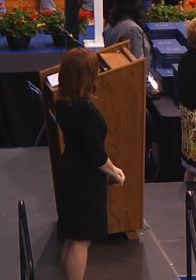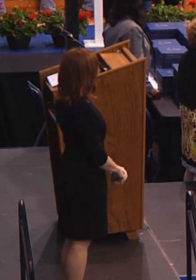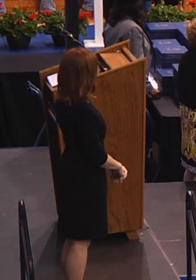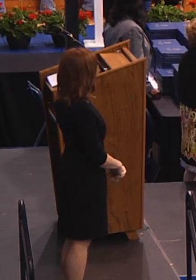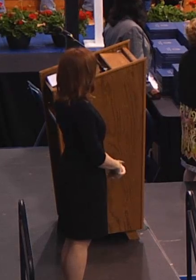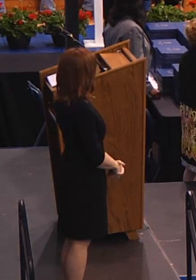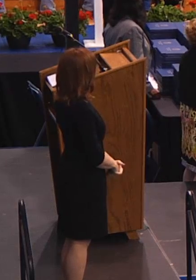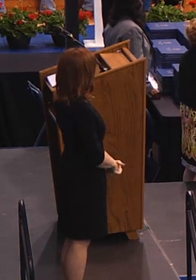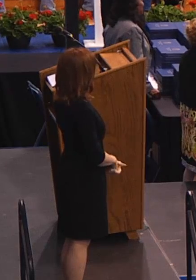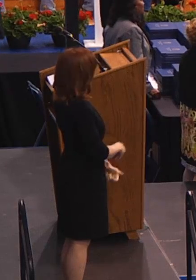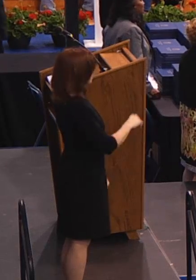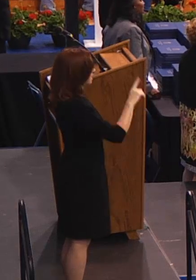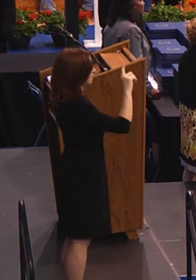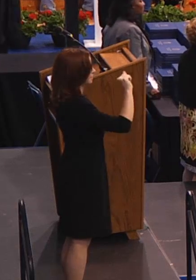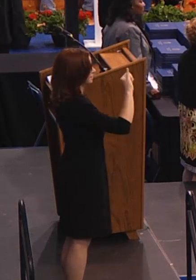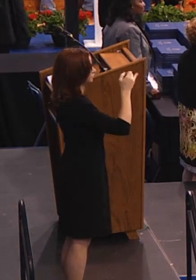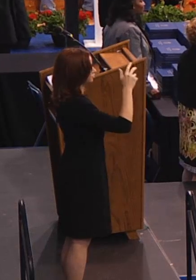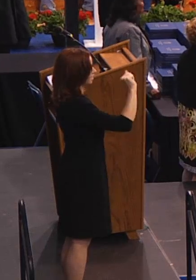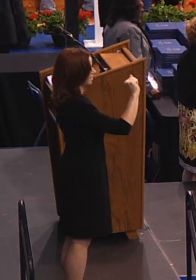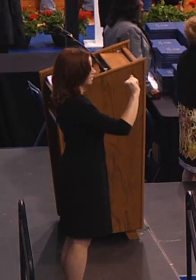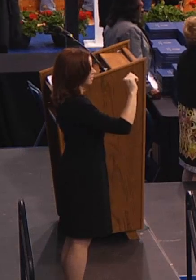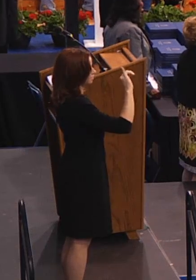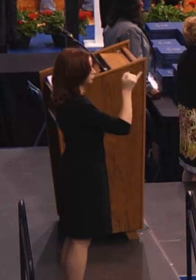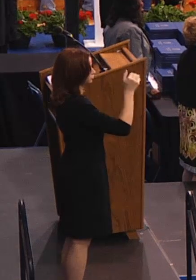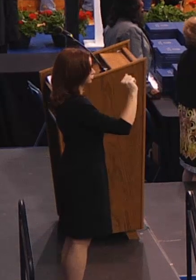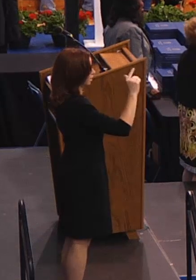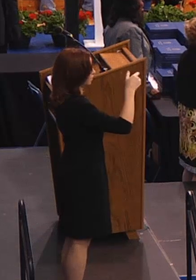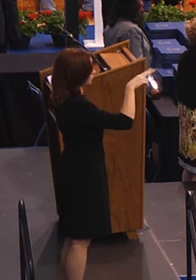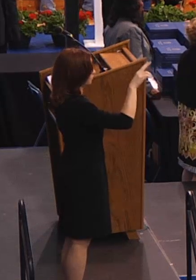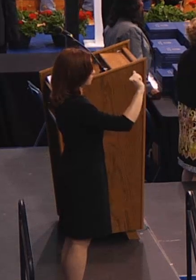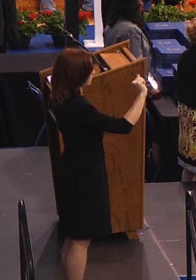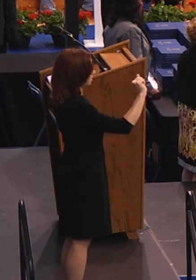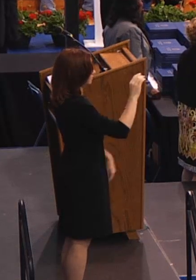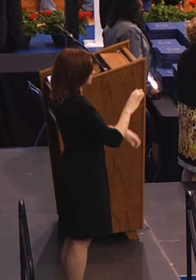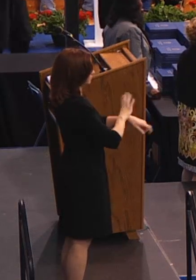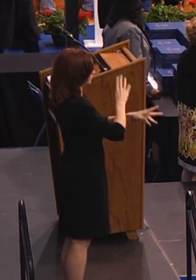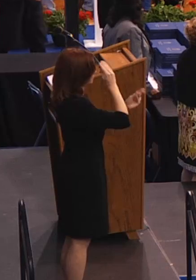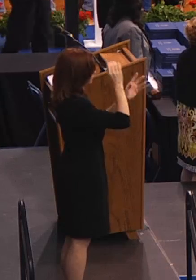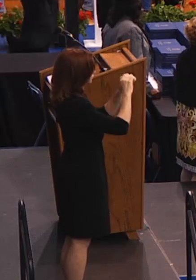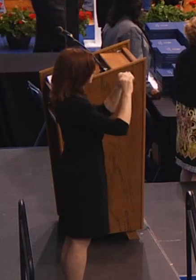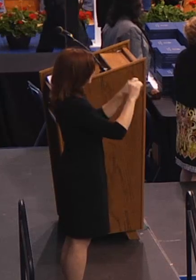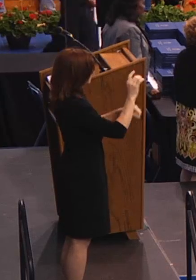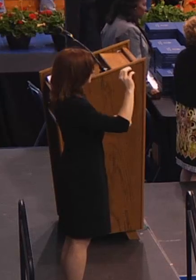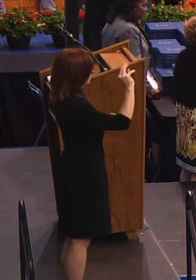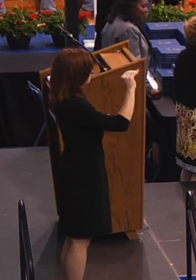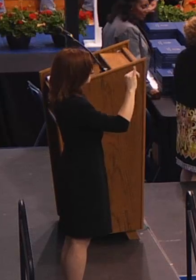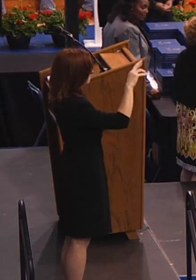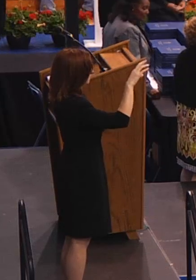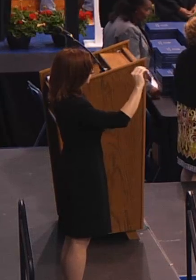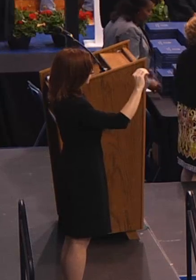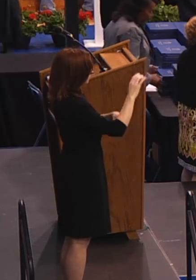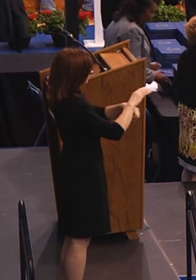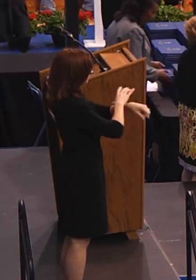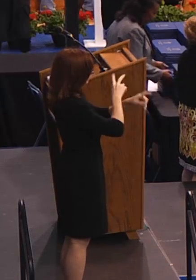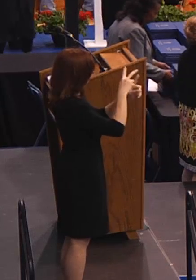Vijaya Santhi Jaka, Computer Information Systems, Microcomputer Applications.